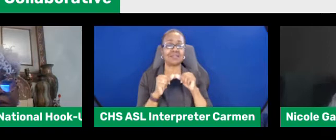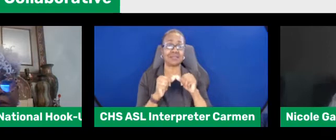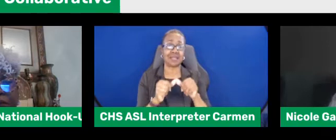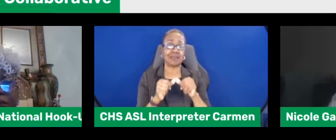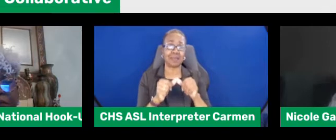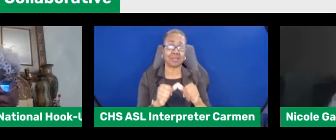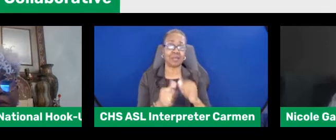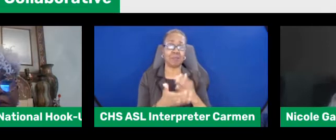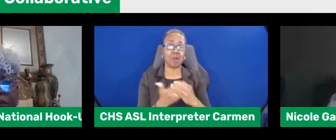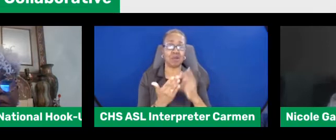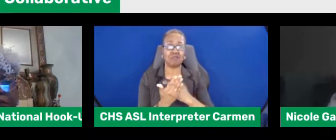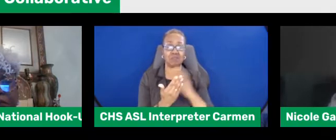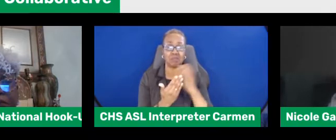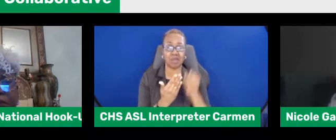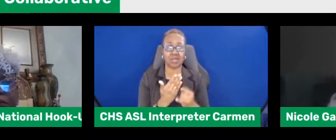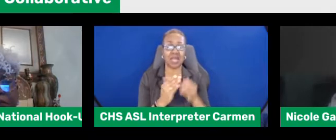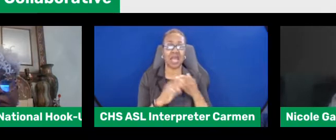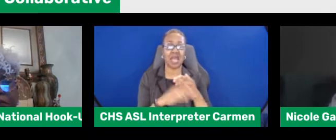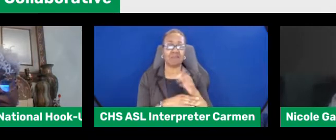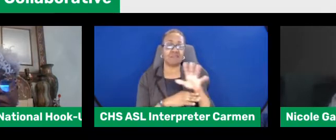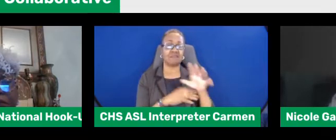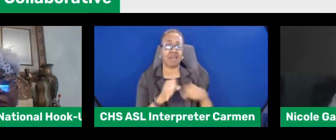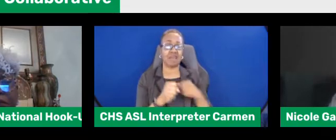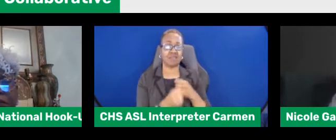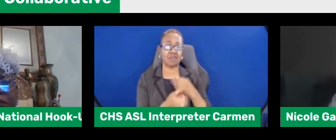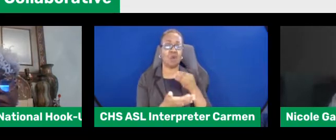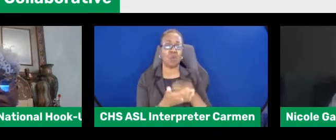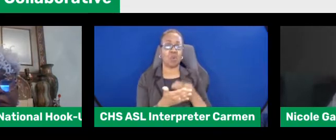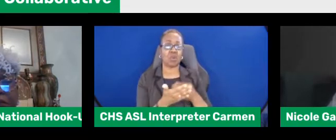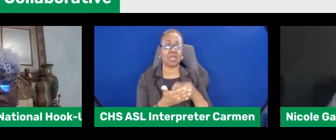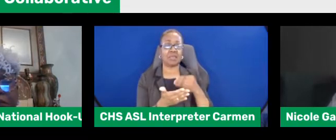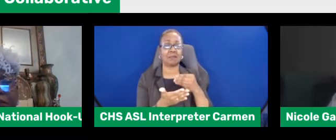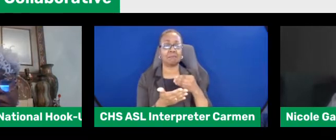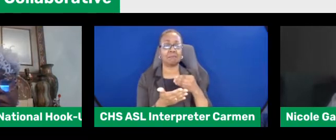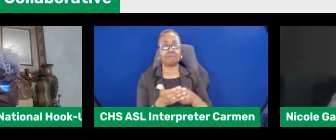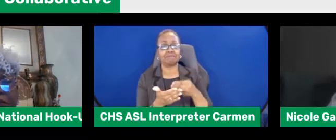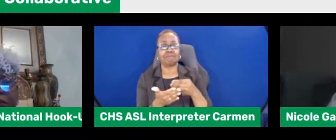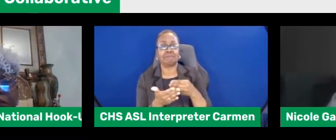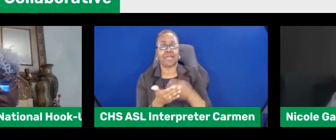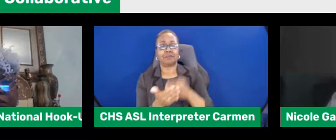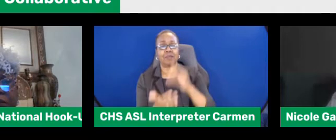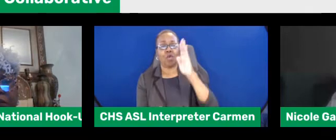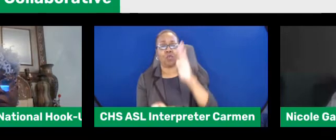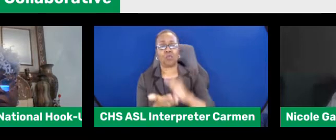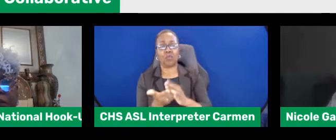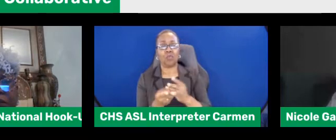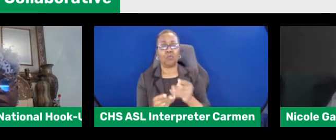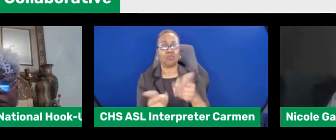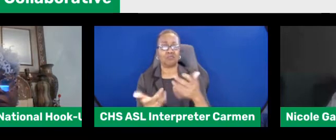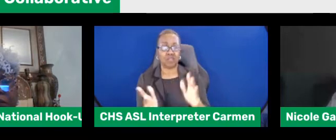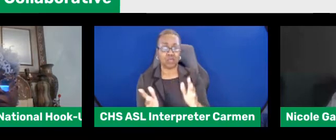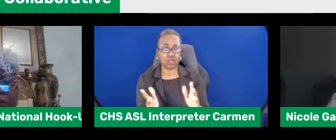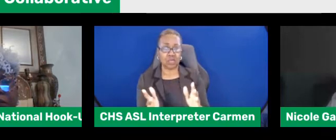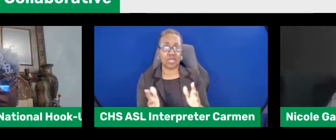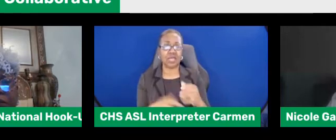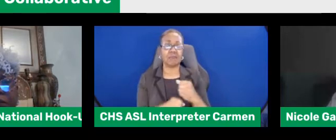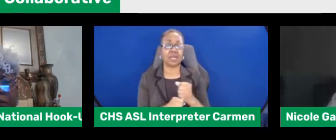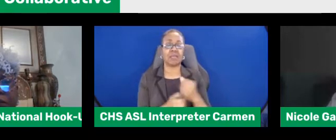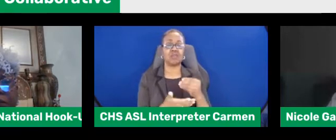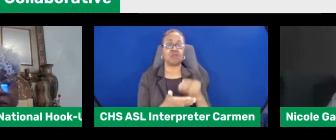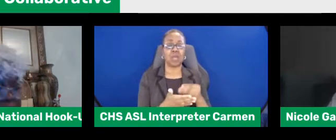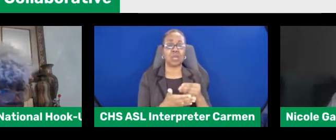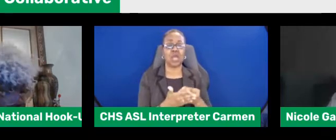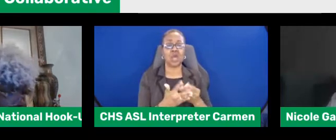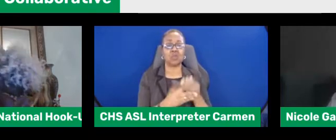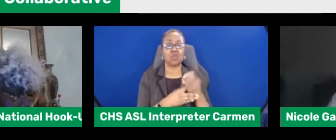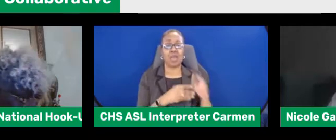of this project after the 5-year working capital has been spent to build it. And then generating the revenue through